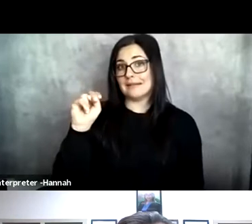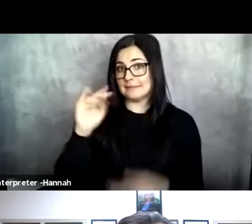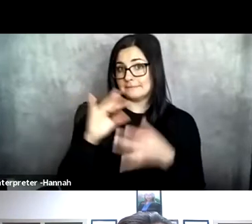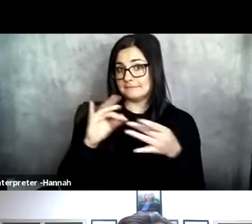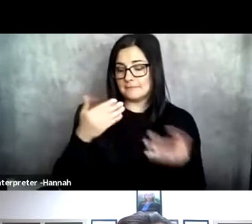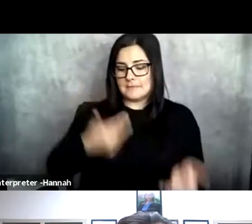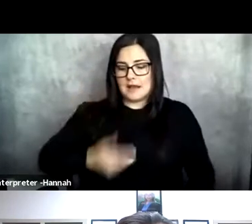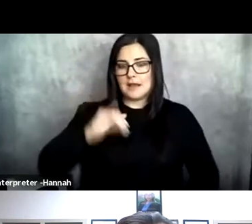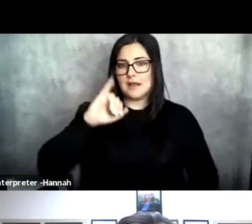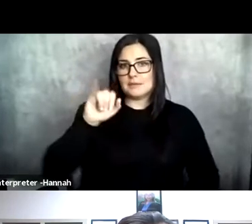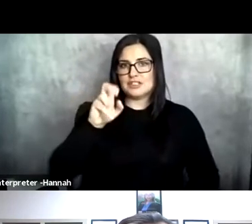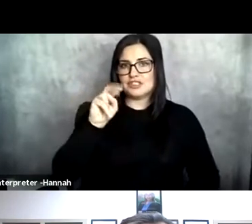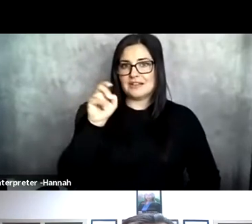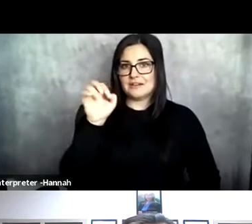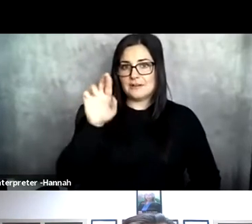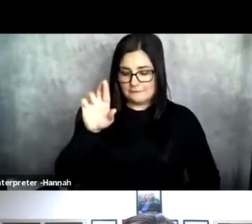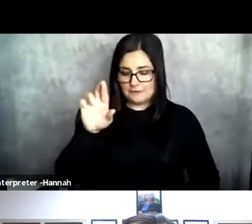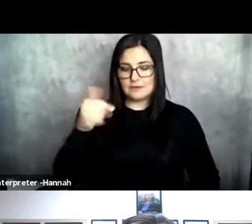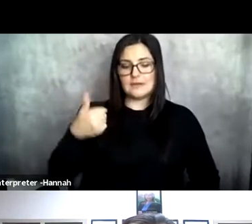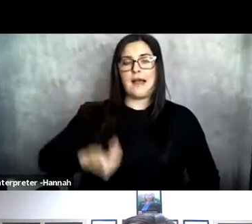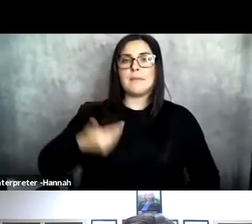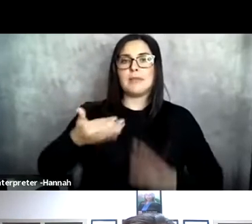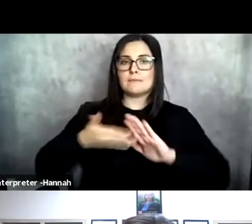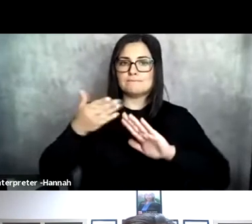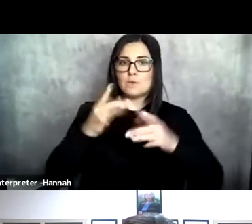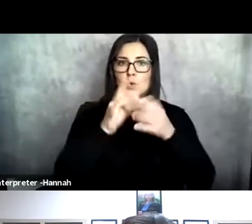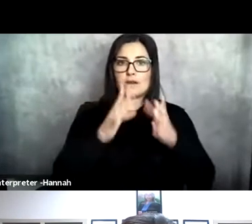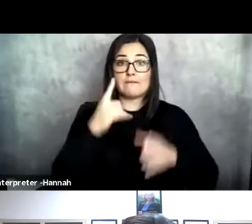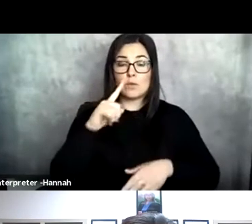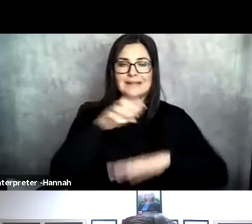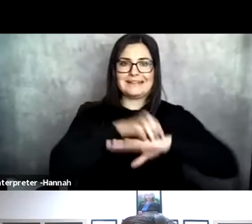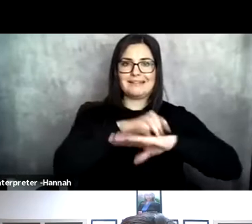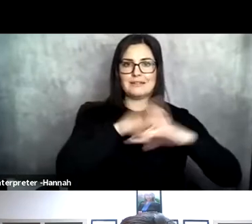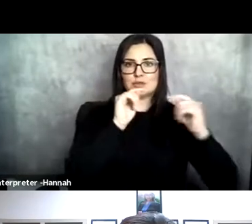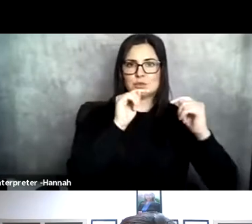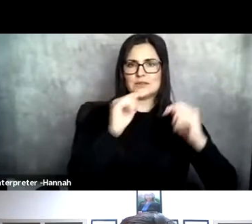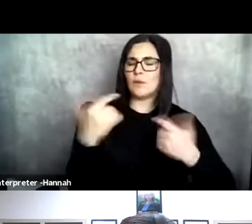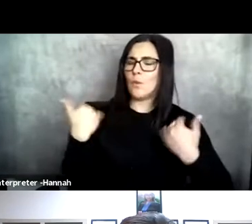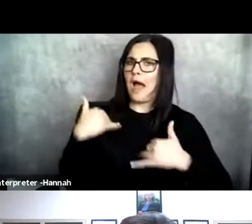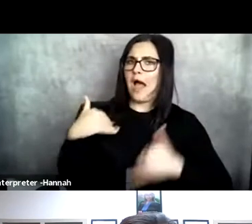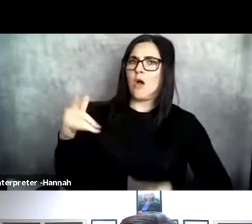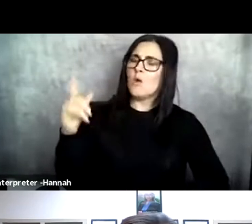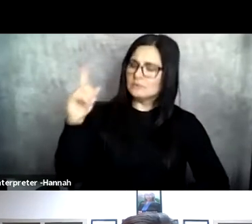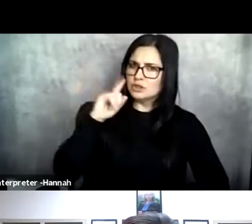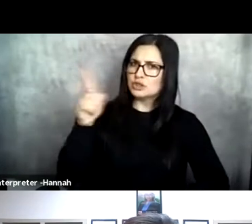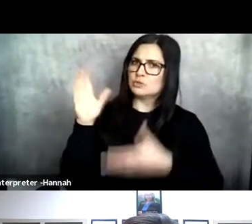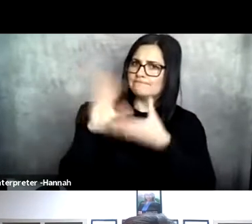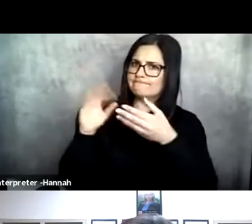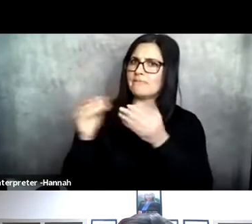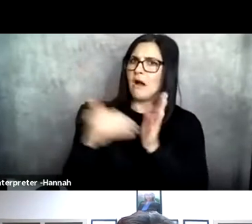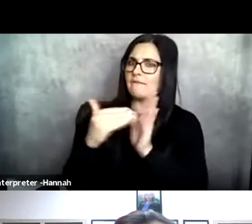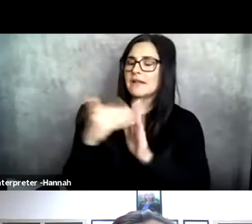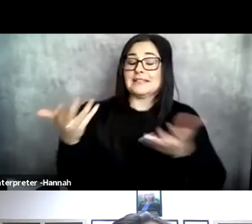name is Jennifer. I'm a facility coordinator for English tutoring. I've been blessed to hear you many times, and we at the